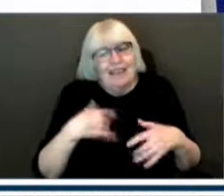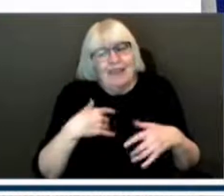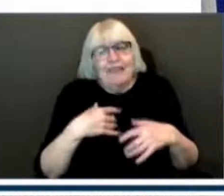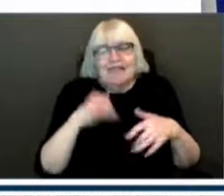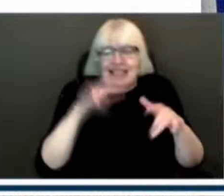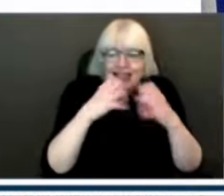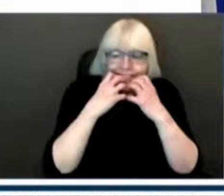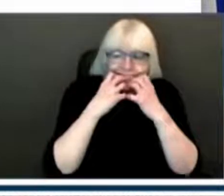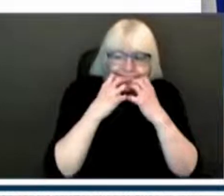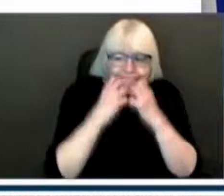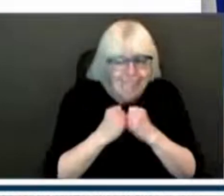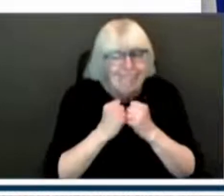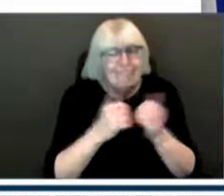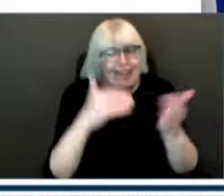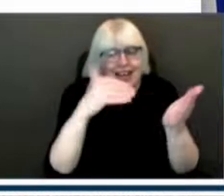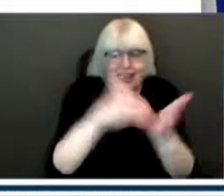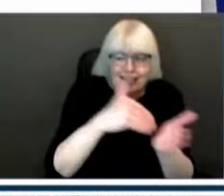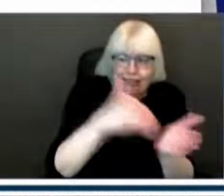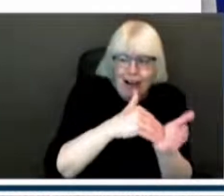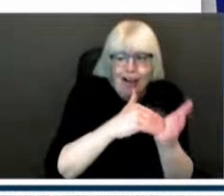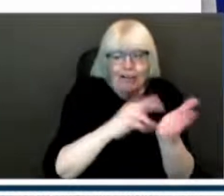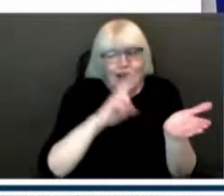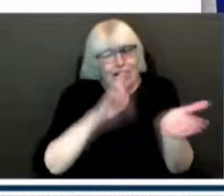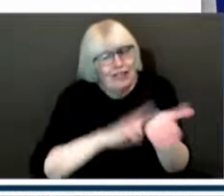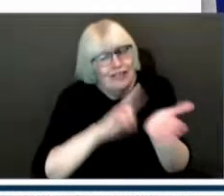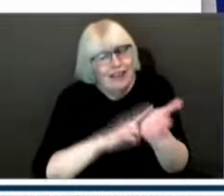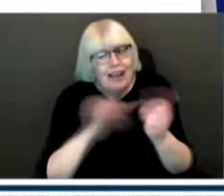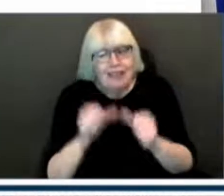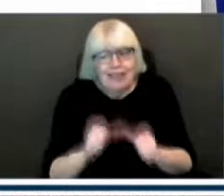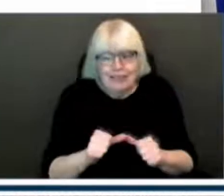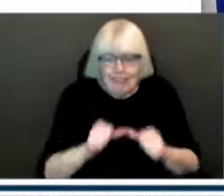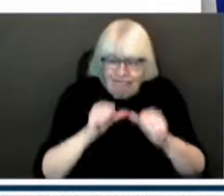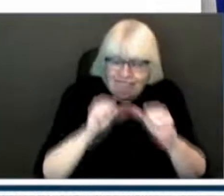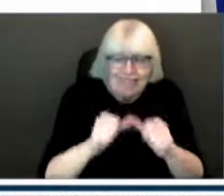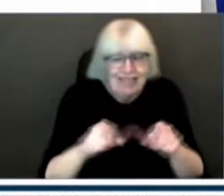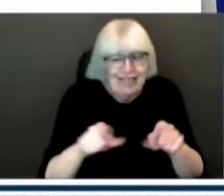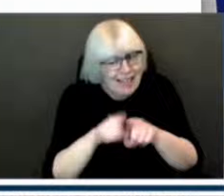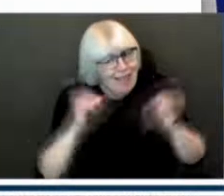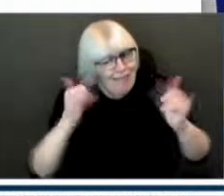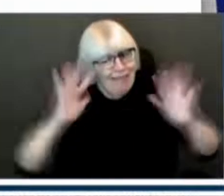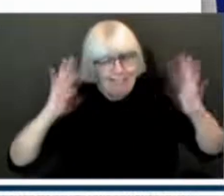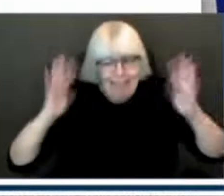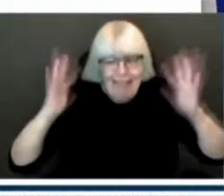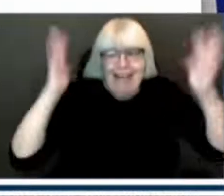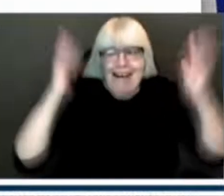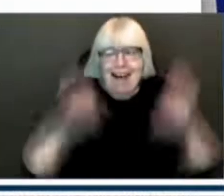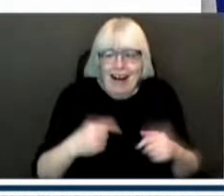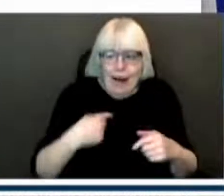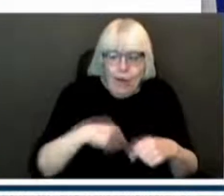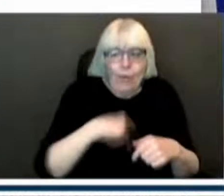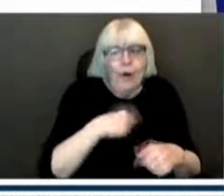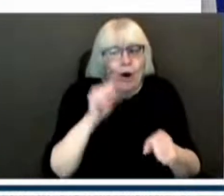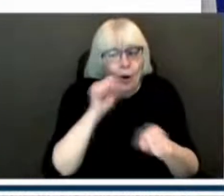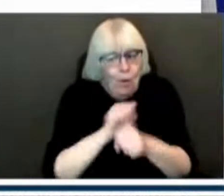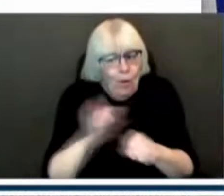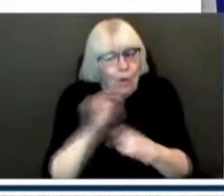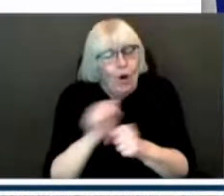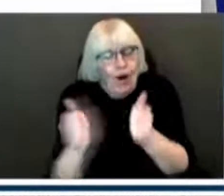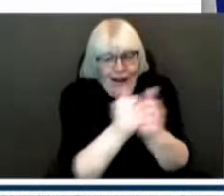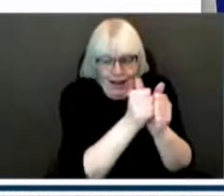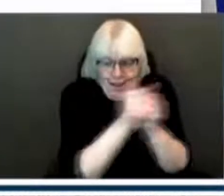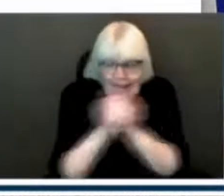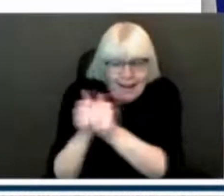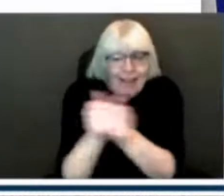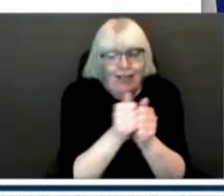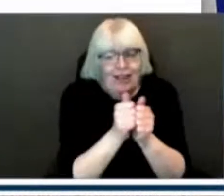cannot change. In those moments, we were together, and we know that to move forward, we have to stay